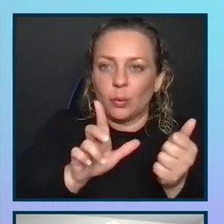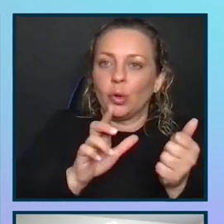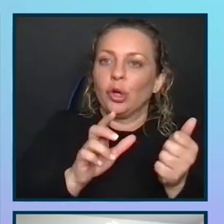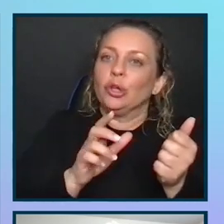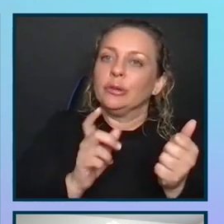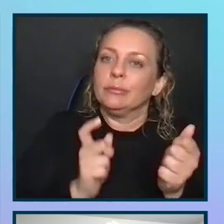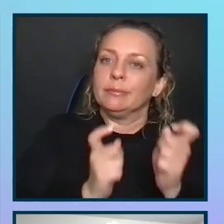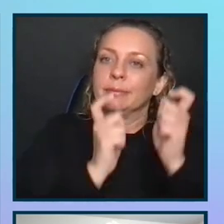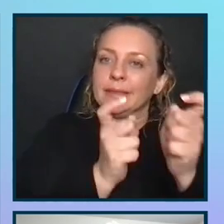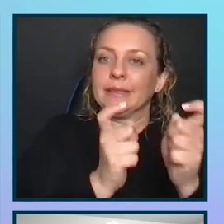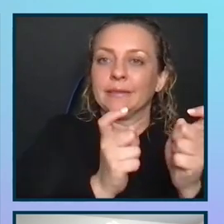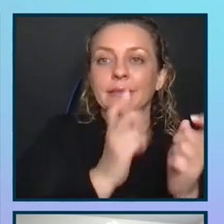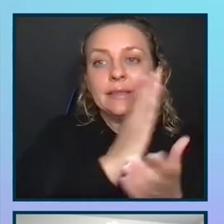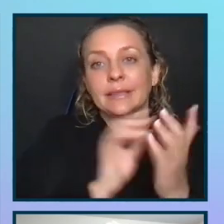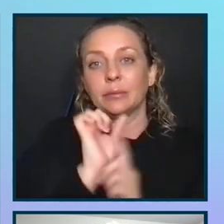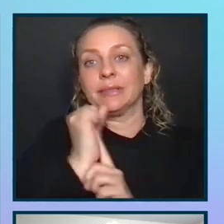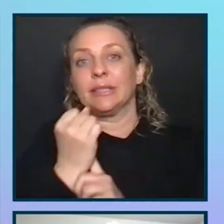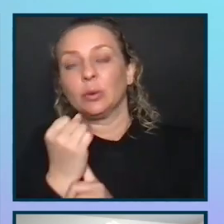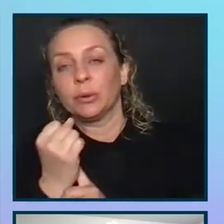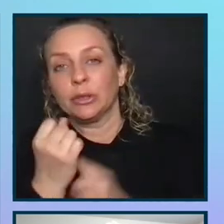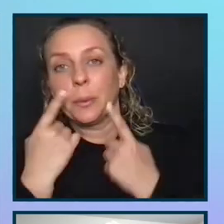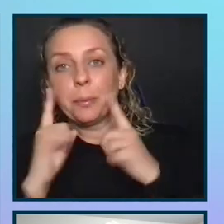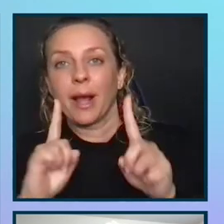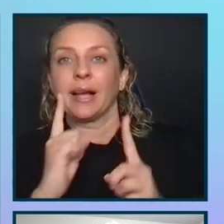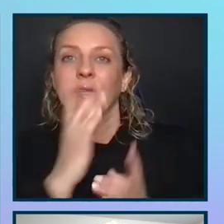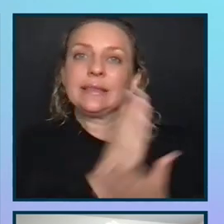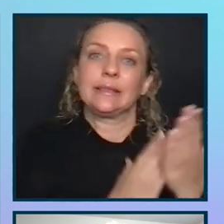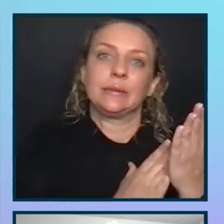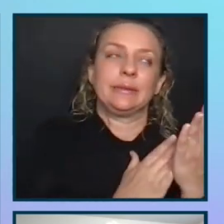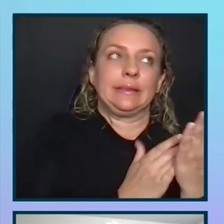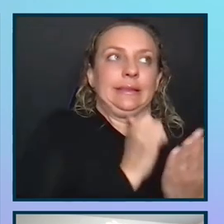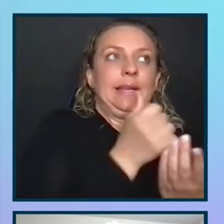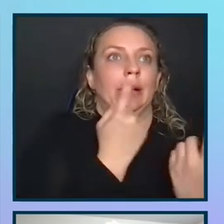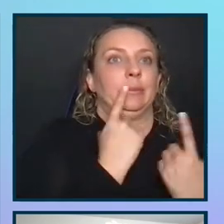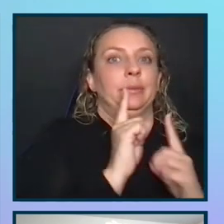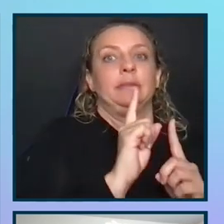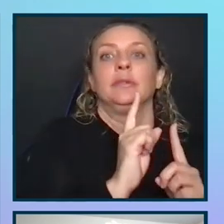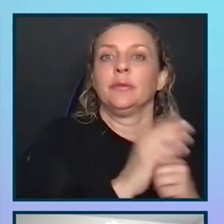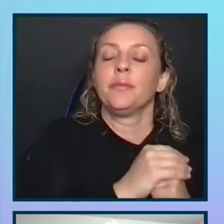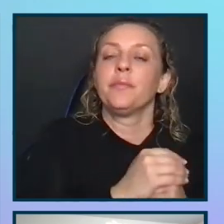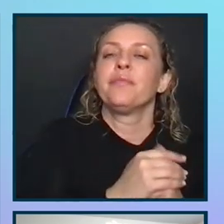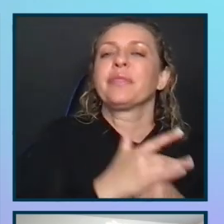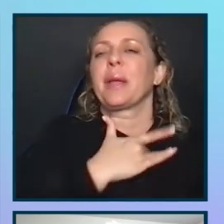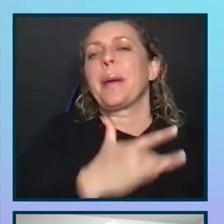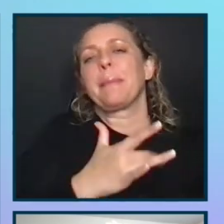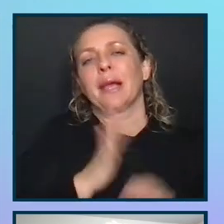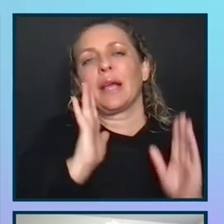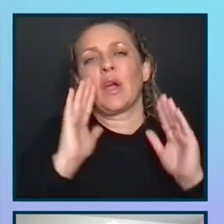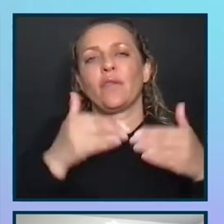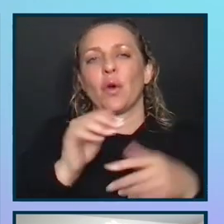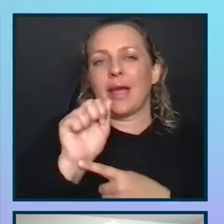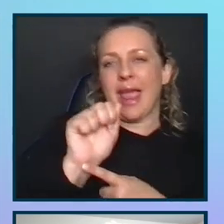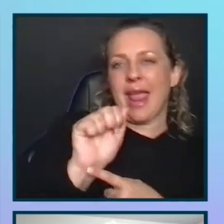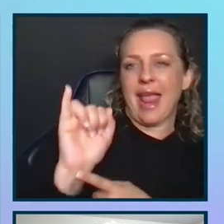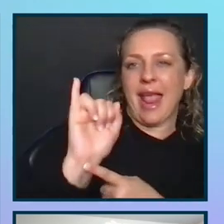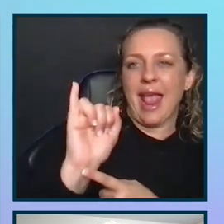some cases do deliver, underlying things that are often driven by AI and things of that